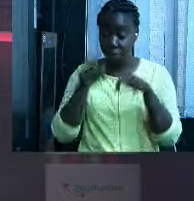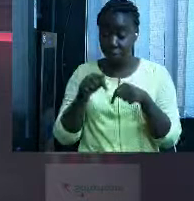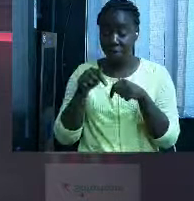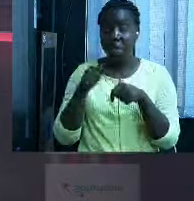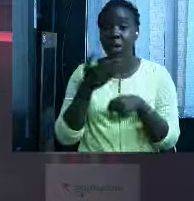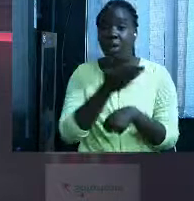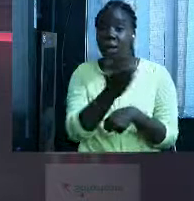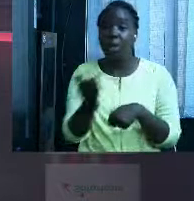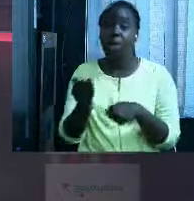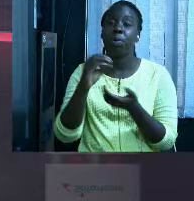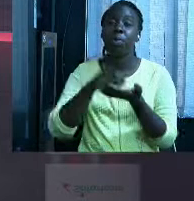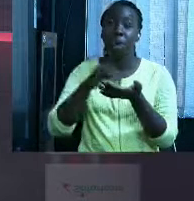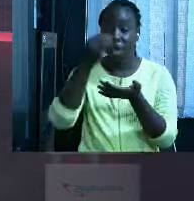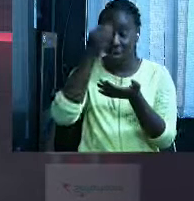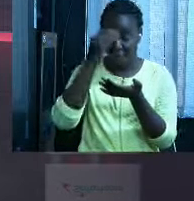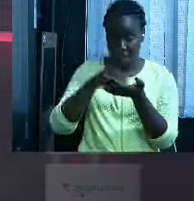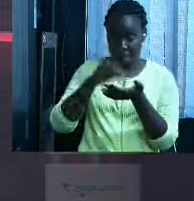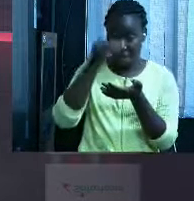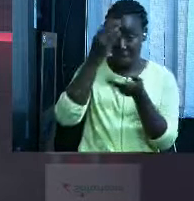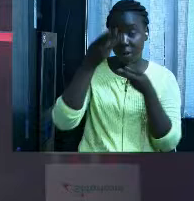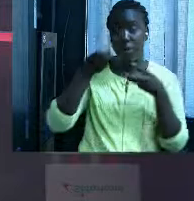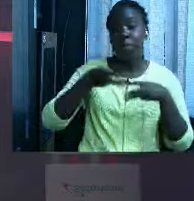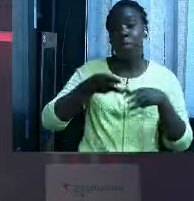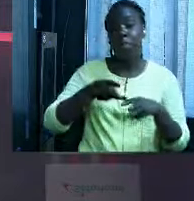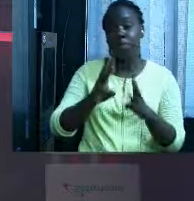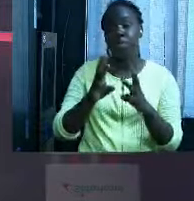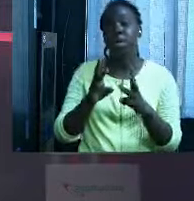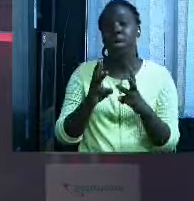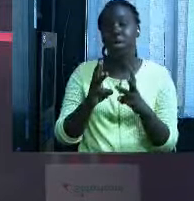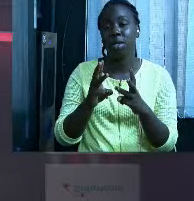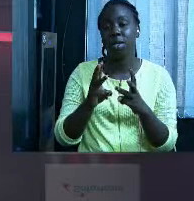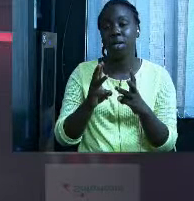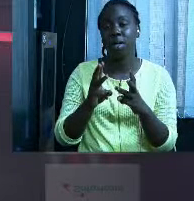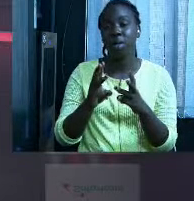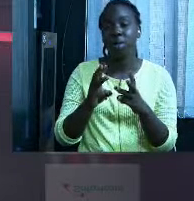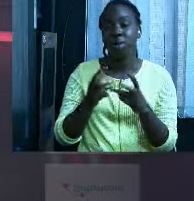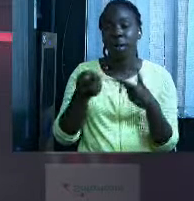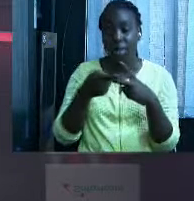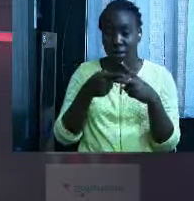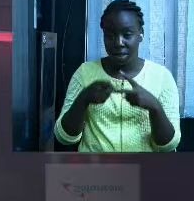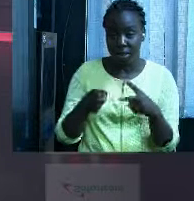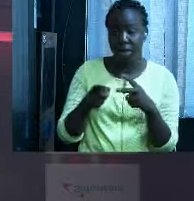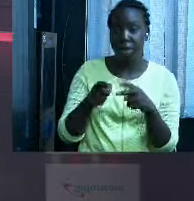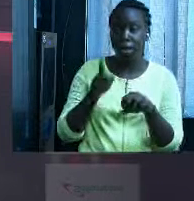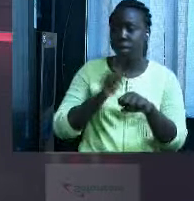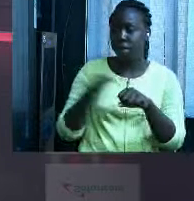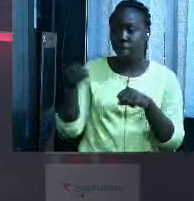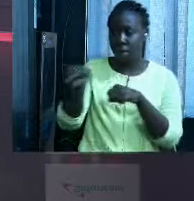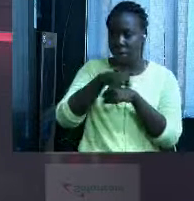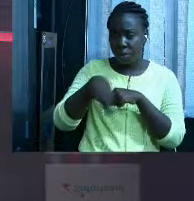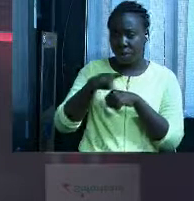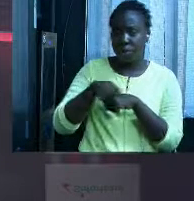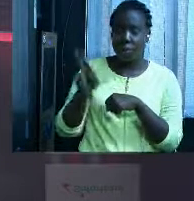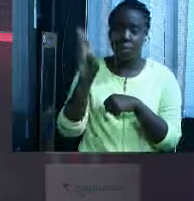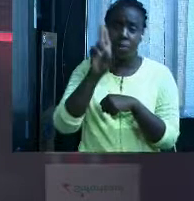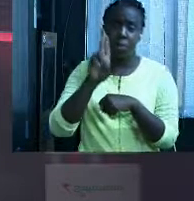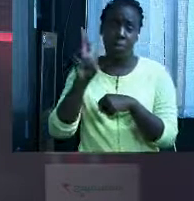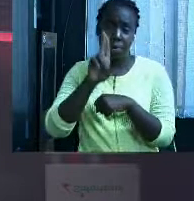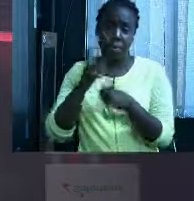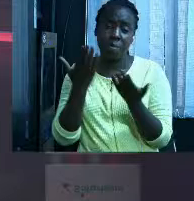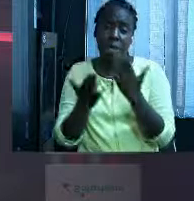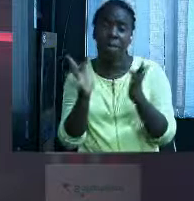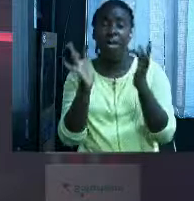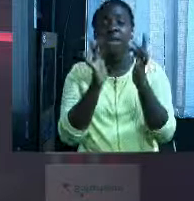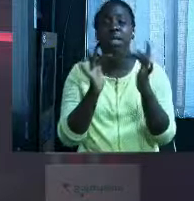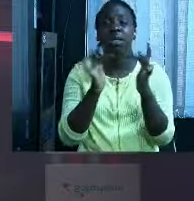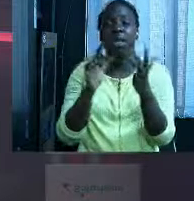some of ways to actually be innovative when we rely on internet and technology and it fails us. But thank you so much for